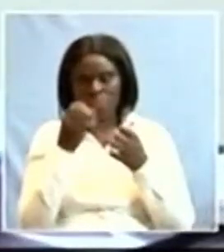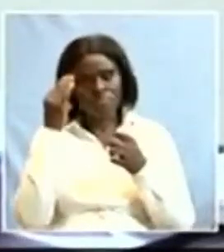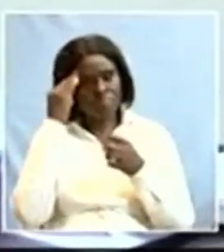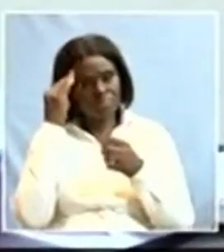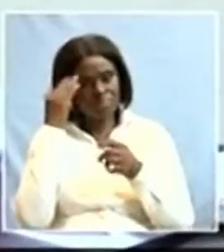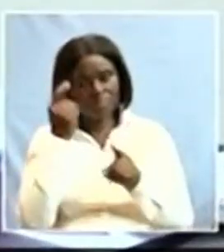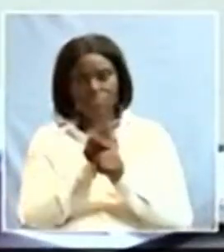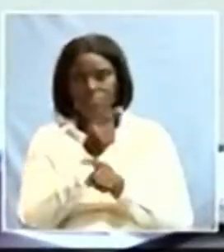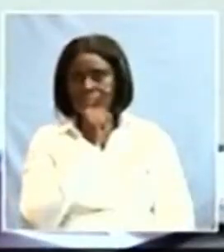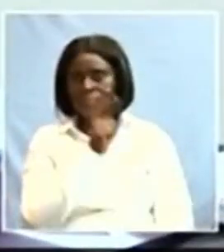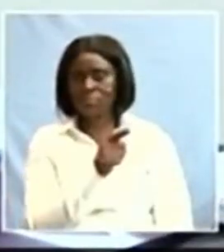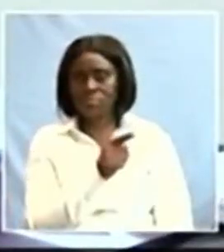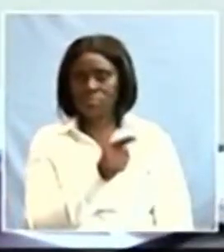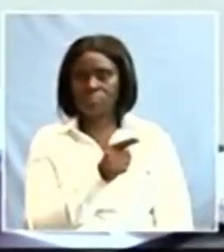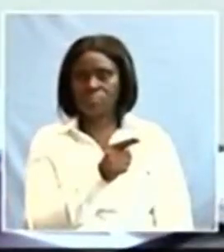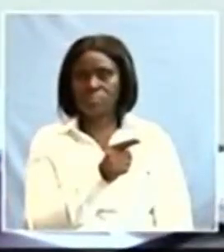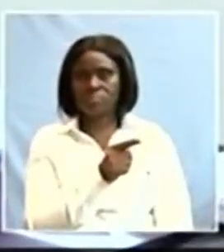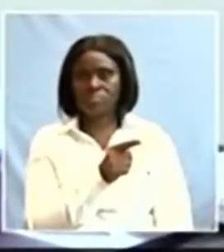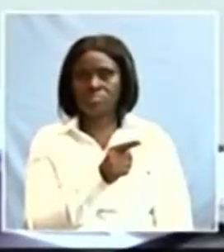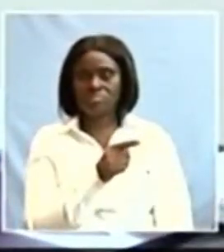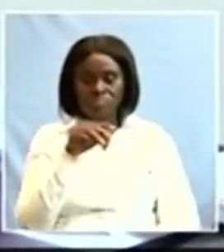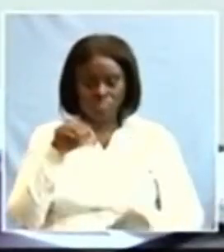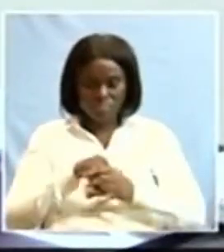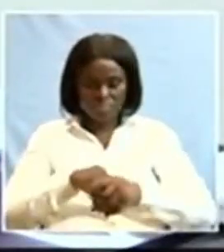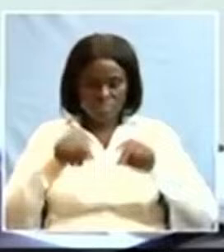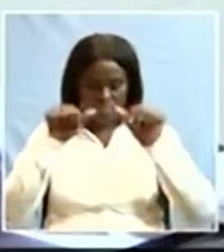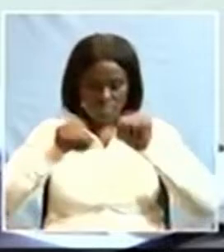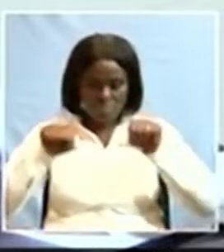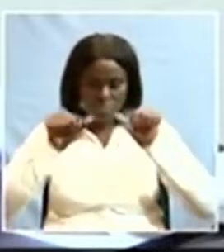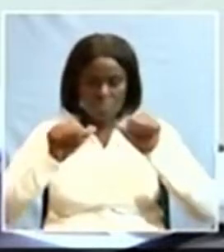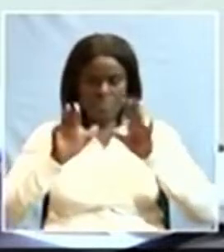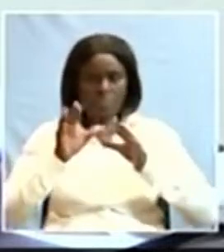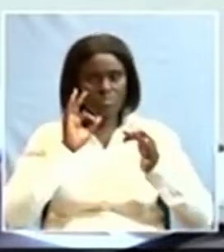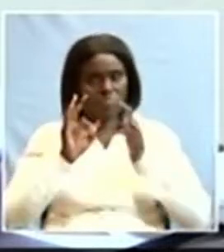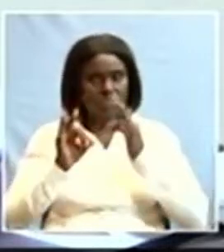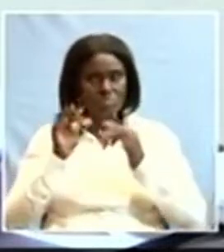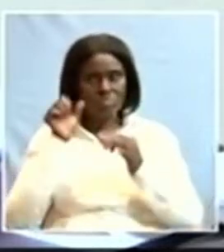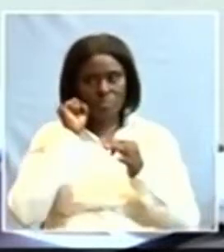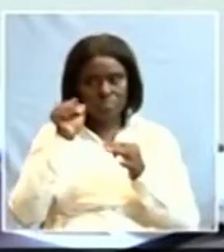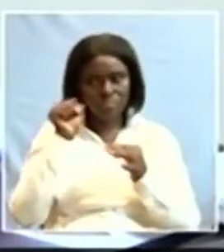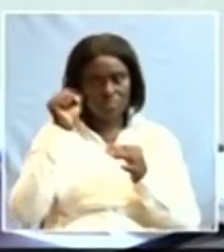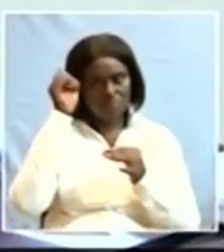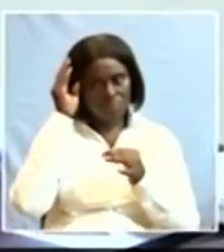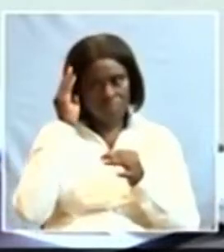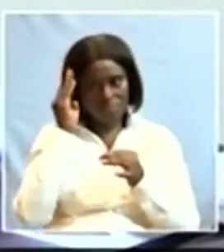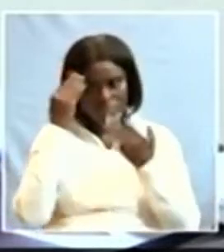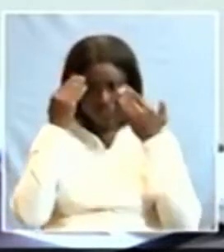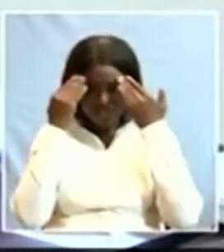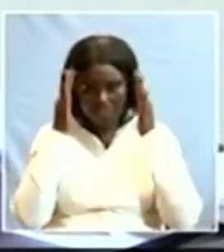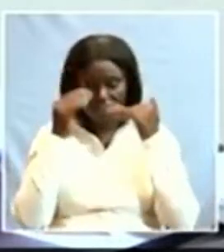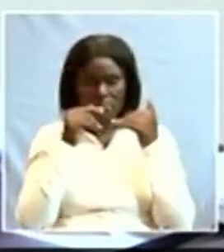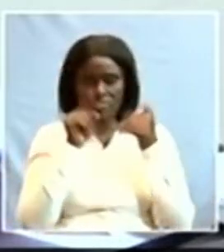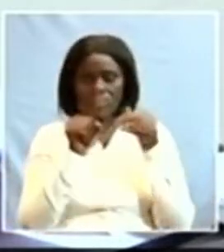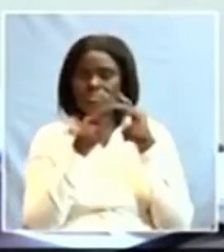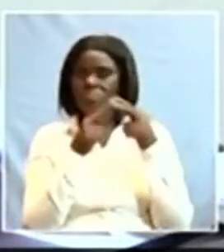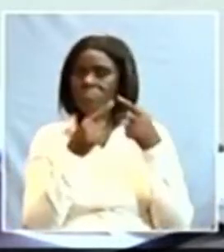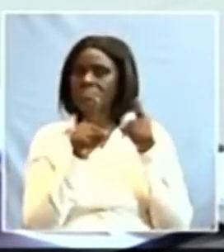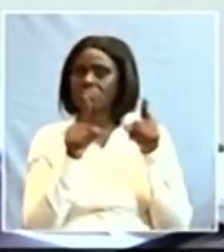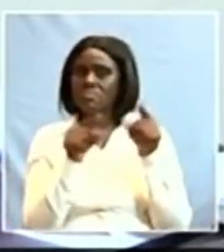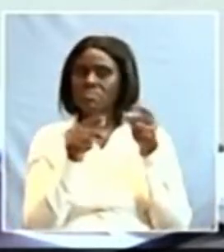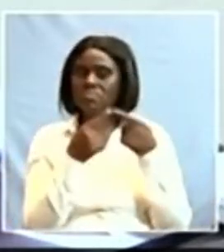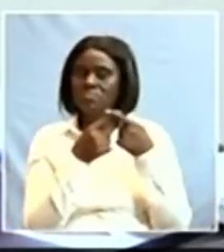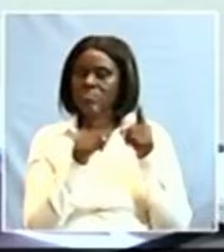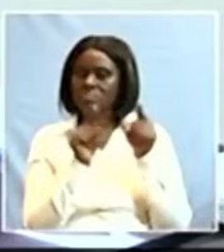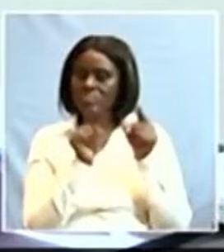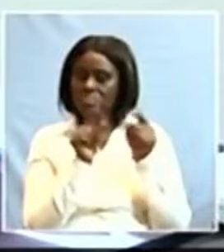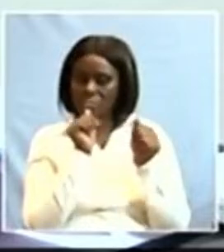from the internal auditor if she or he is aware of that variation, that